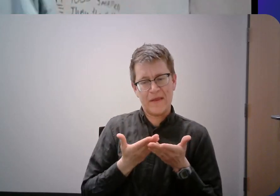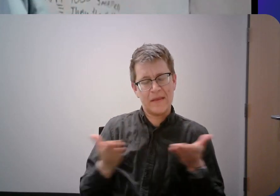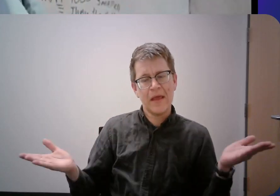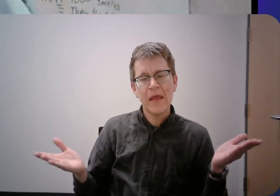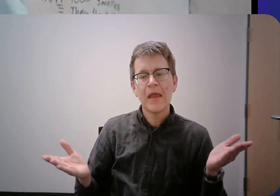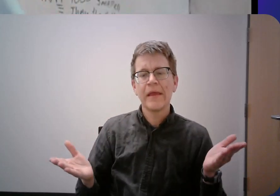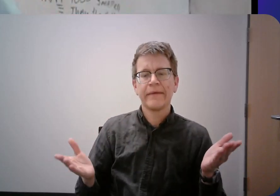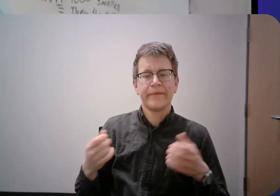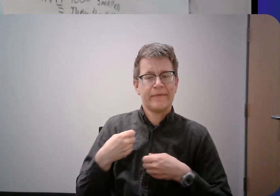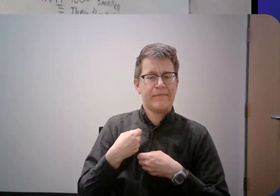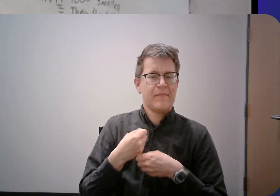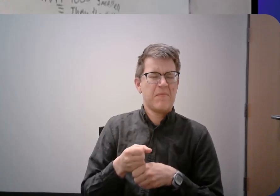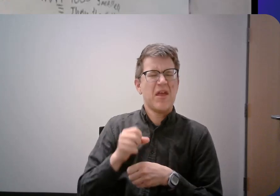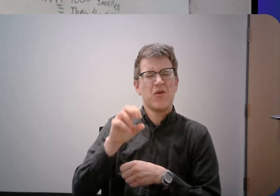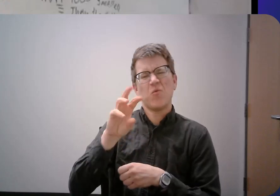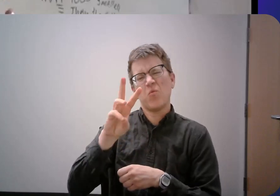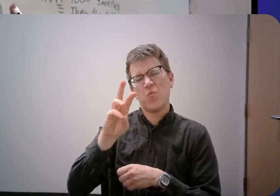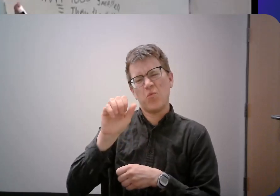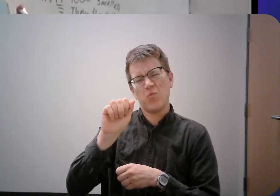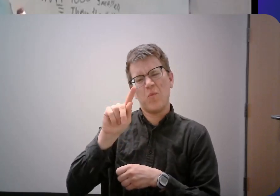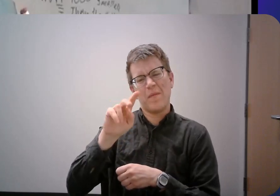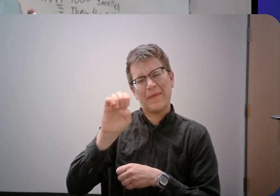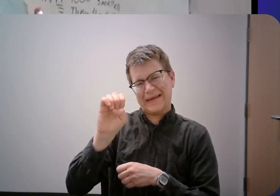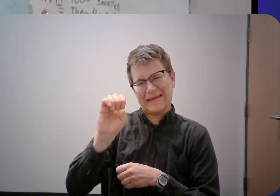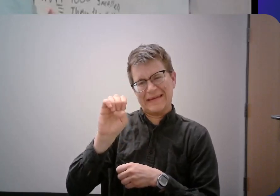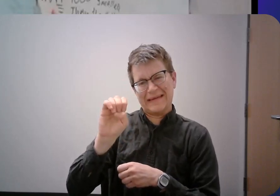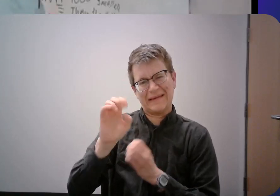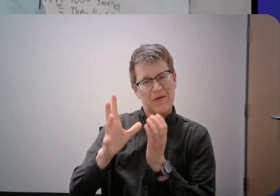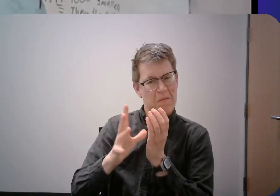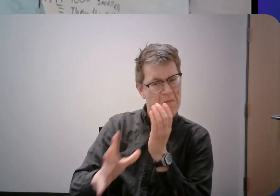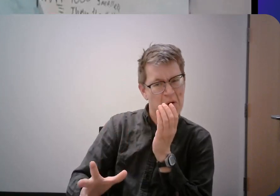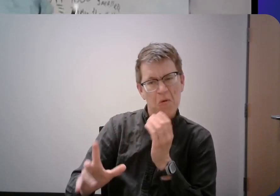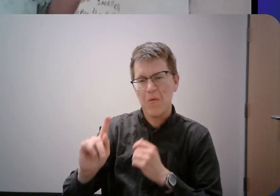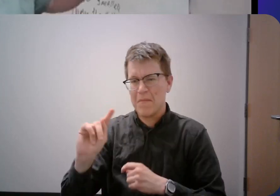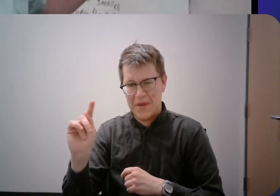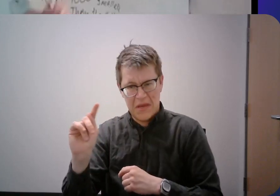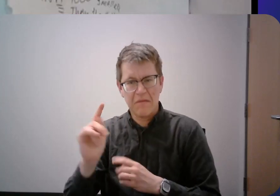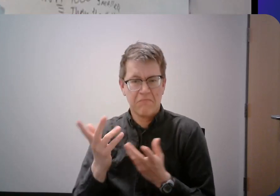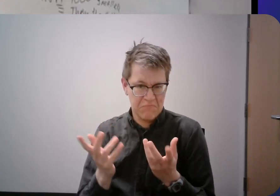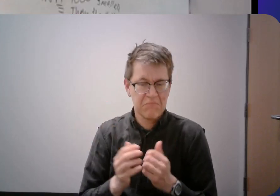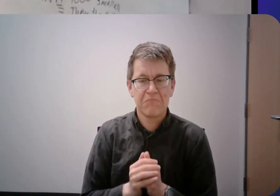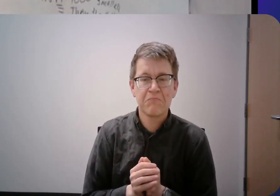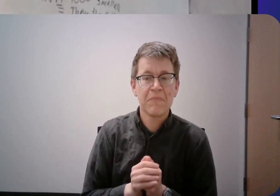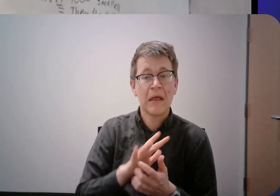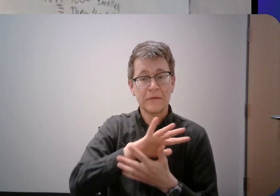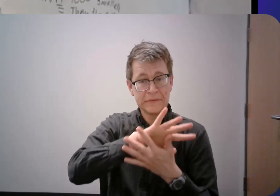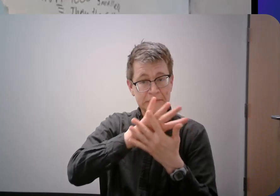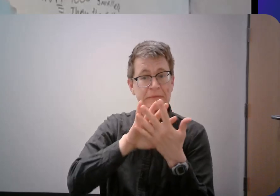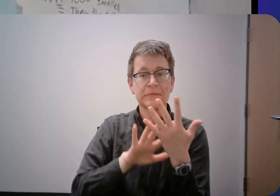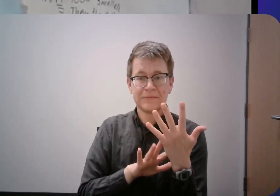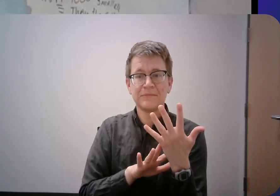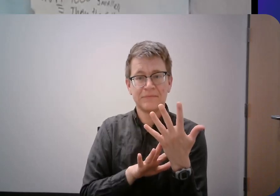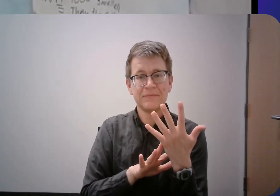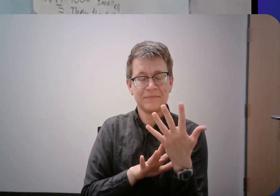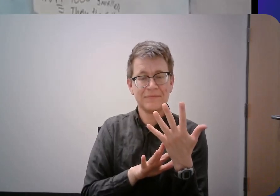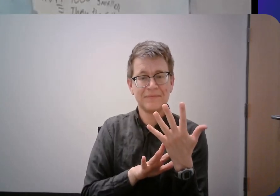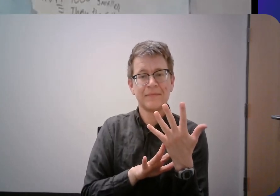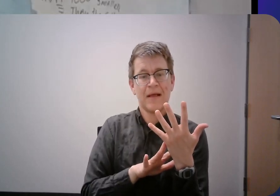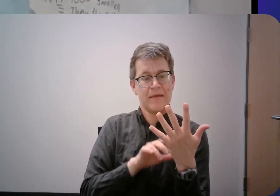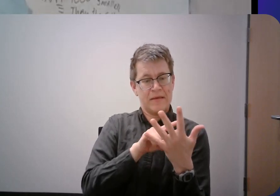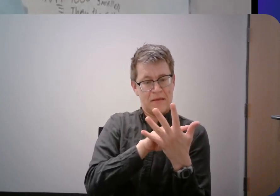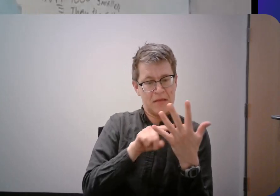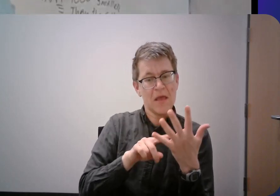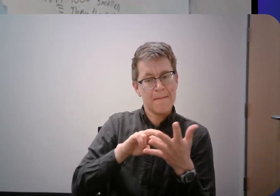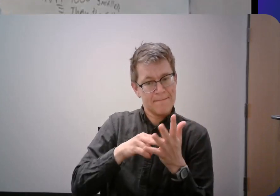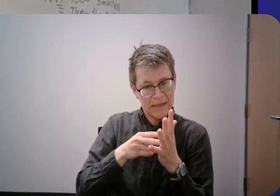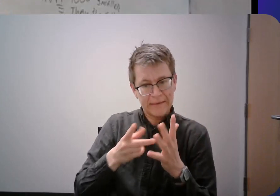Okay? So, these are 5 things that make something alive. Whether it's you, whether it's a cell, or